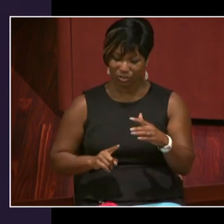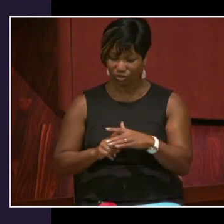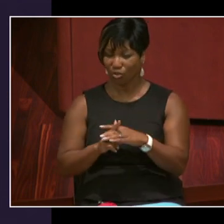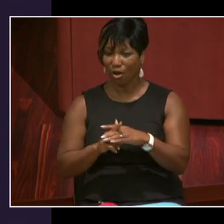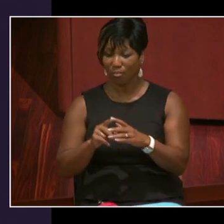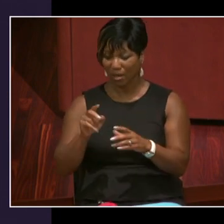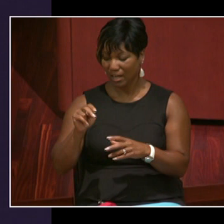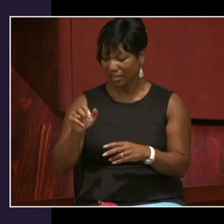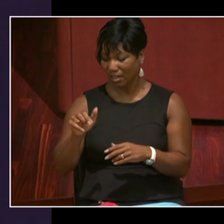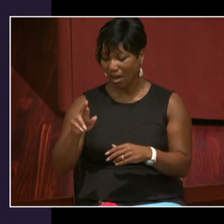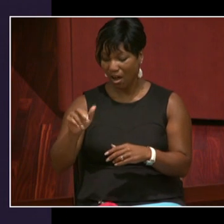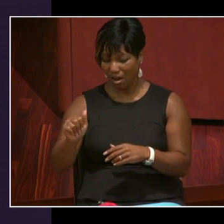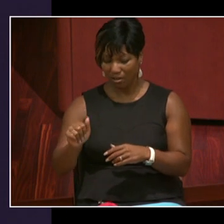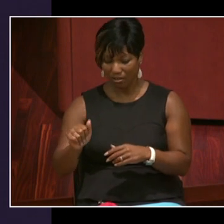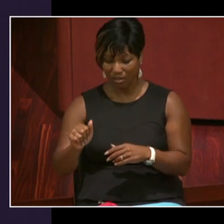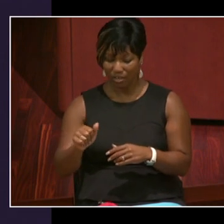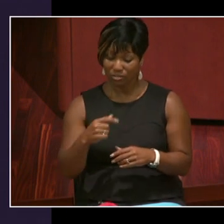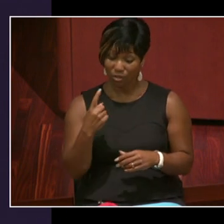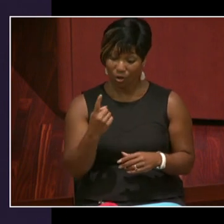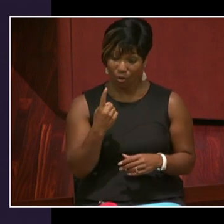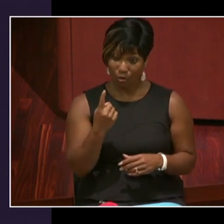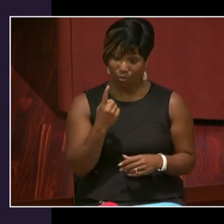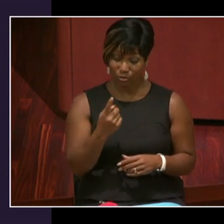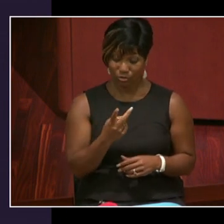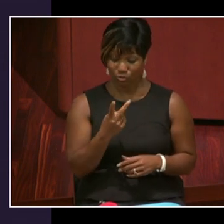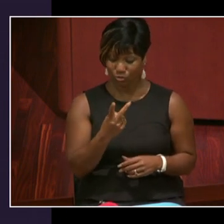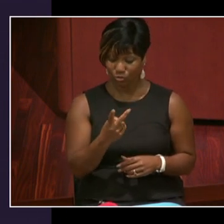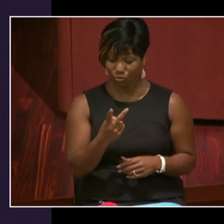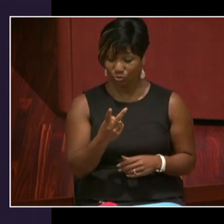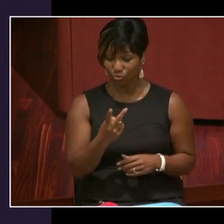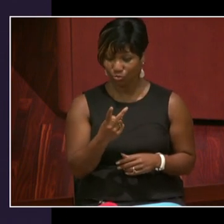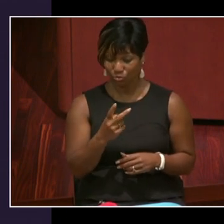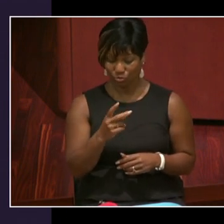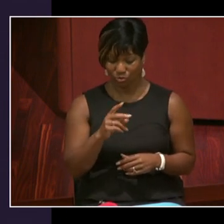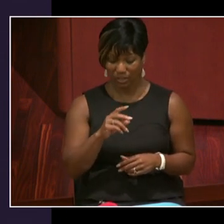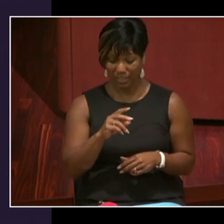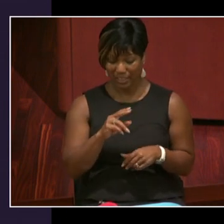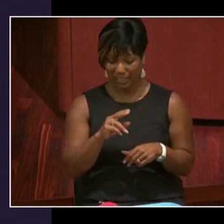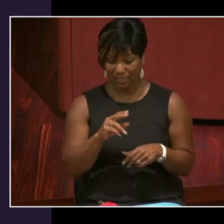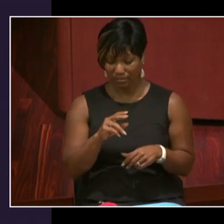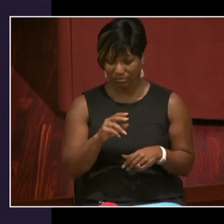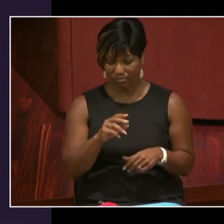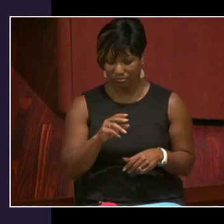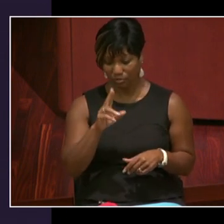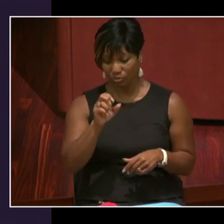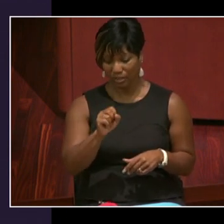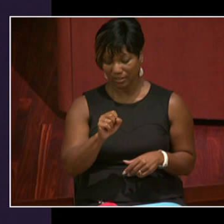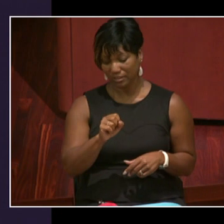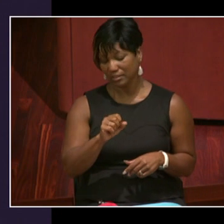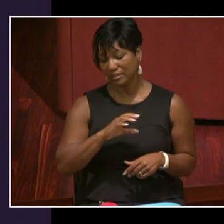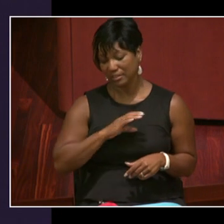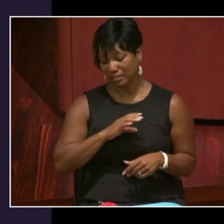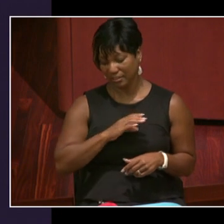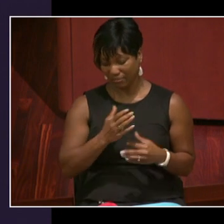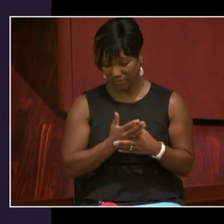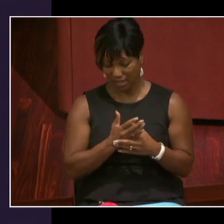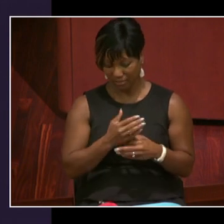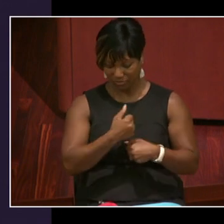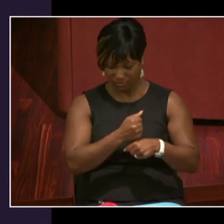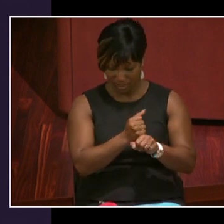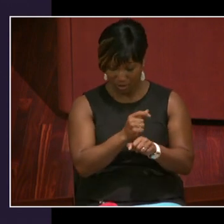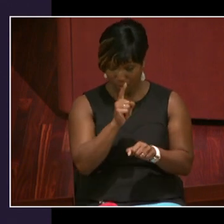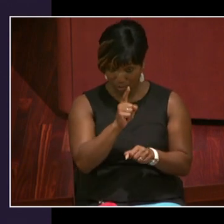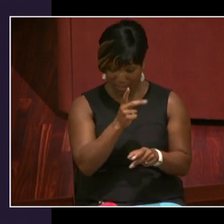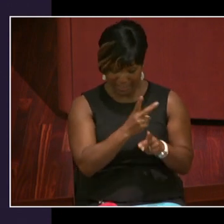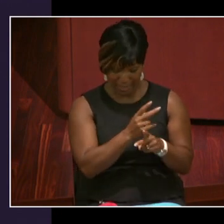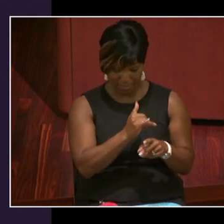National Archives. There were only ever 2 naturalization certificates created, one that was kept by